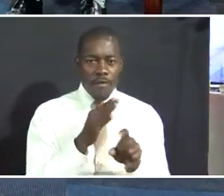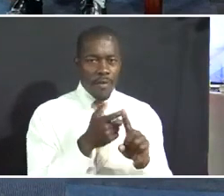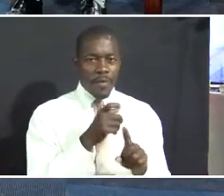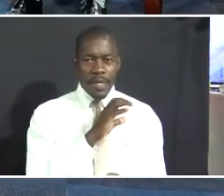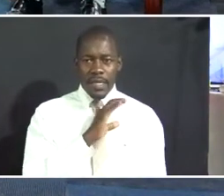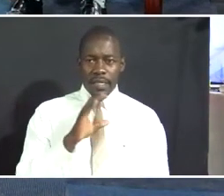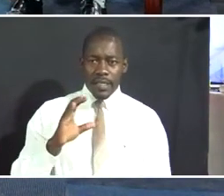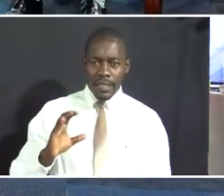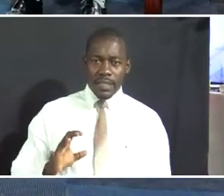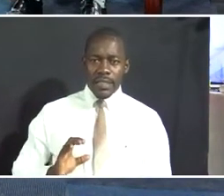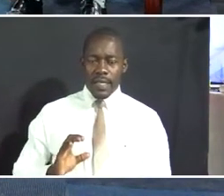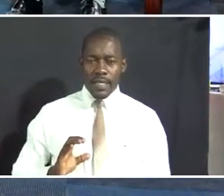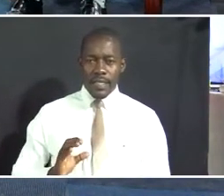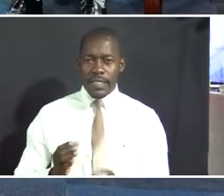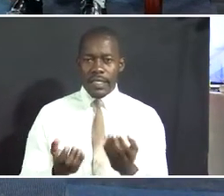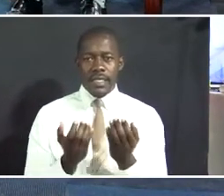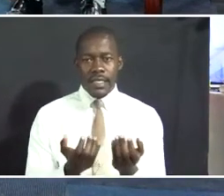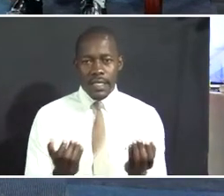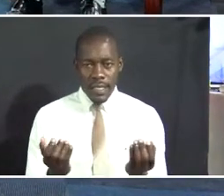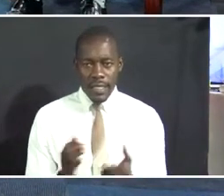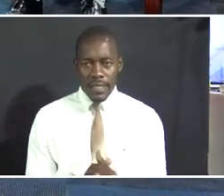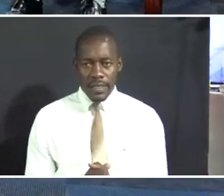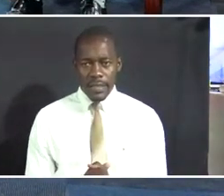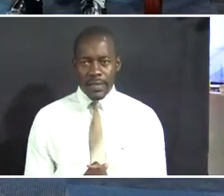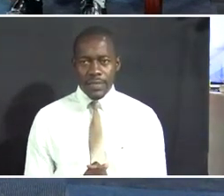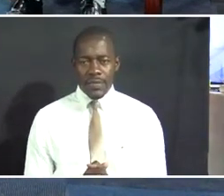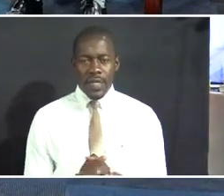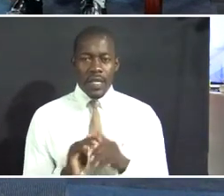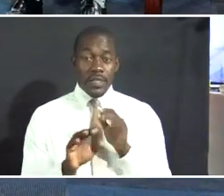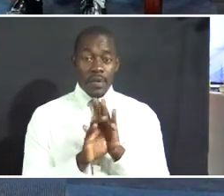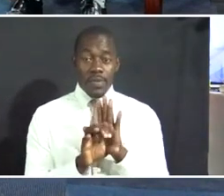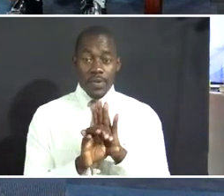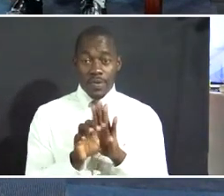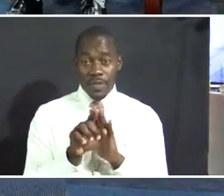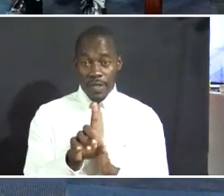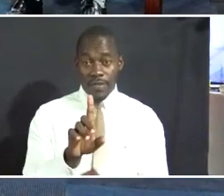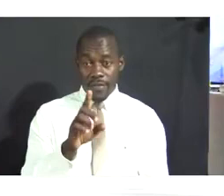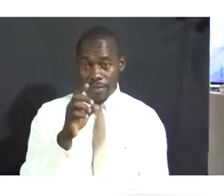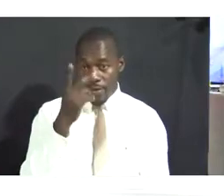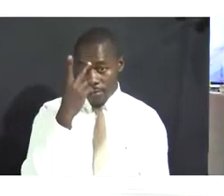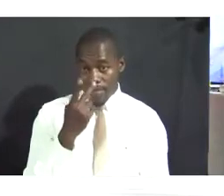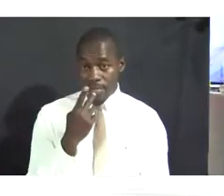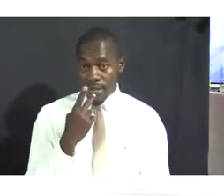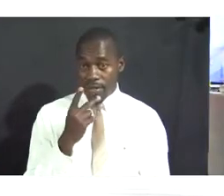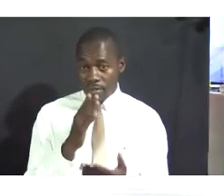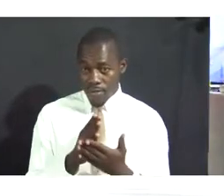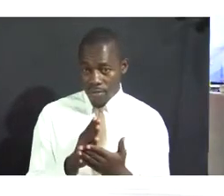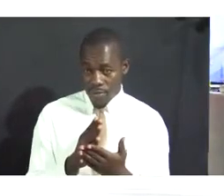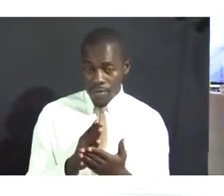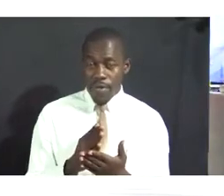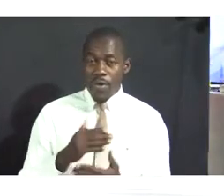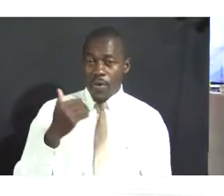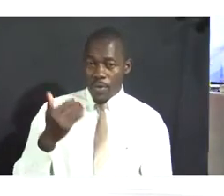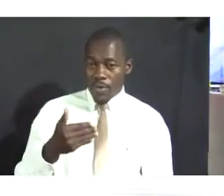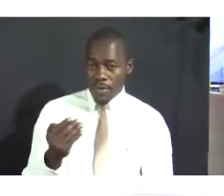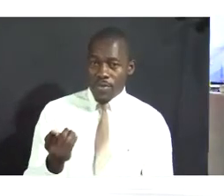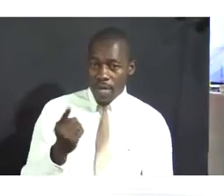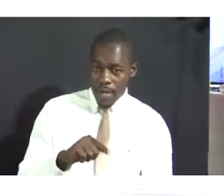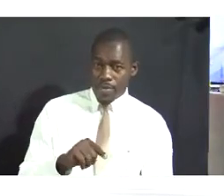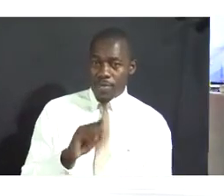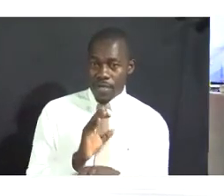Sexual immorality, when we have invested so heavily in our schools. There